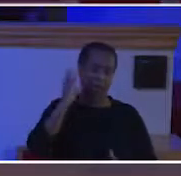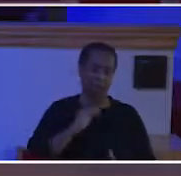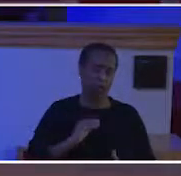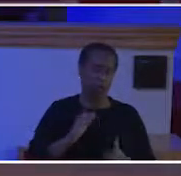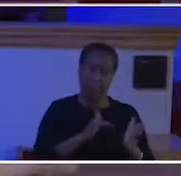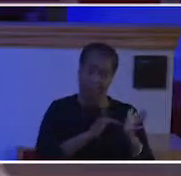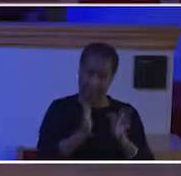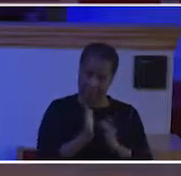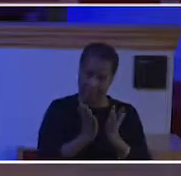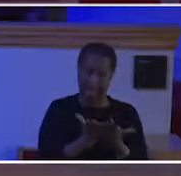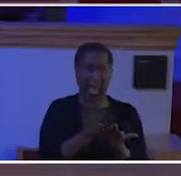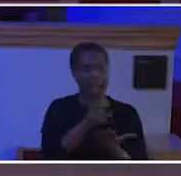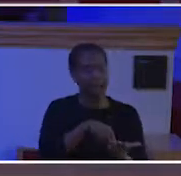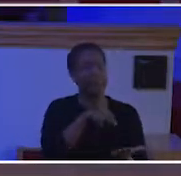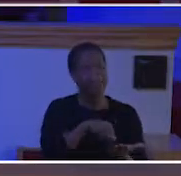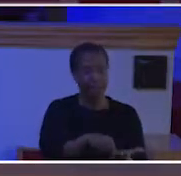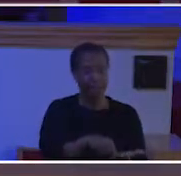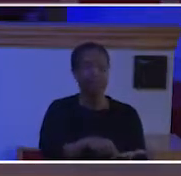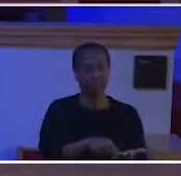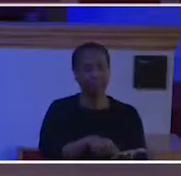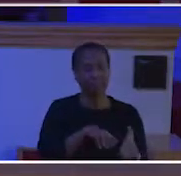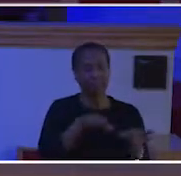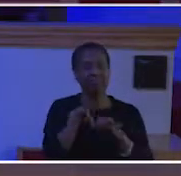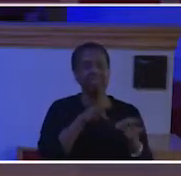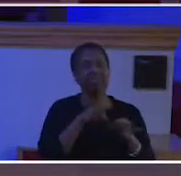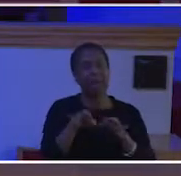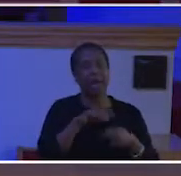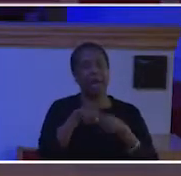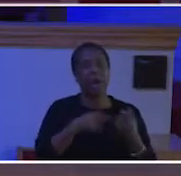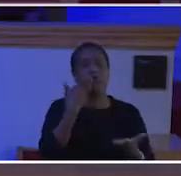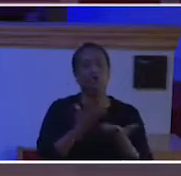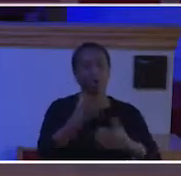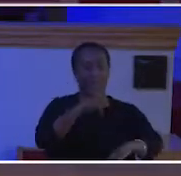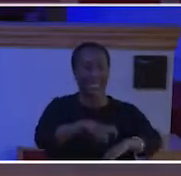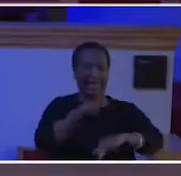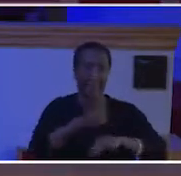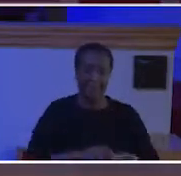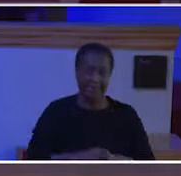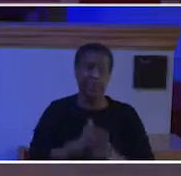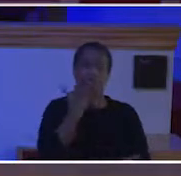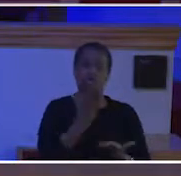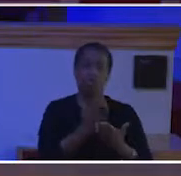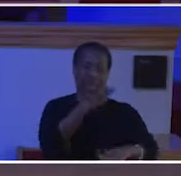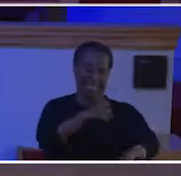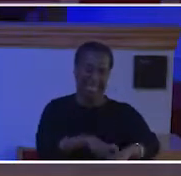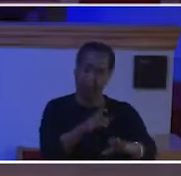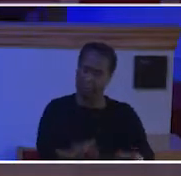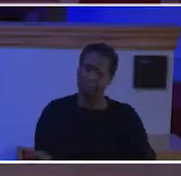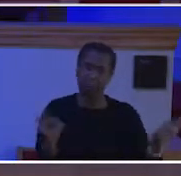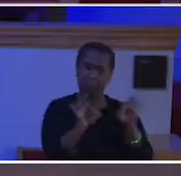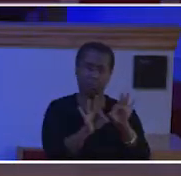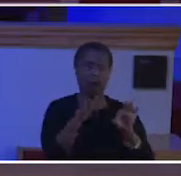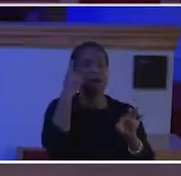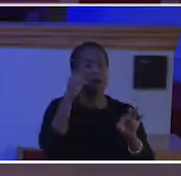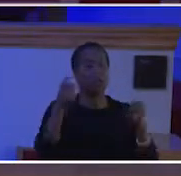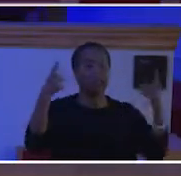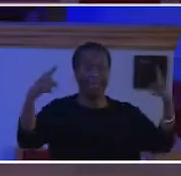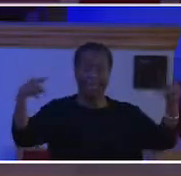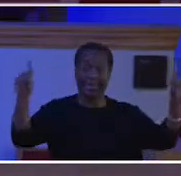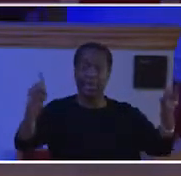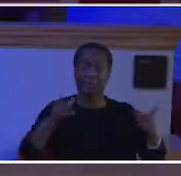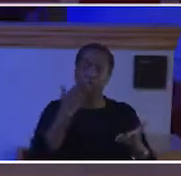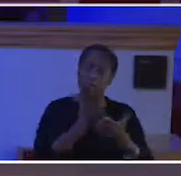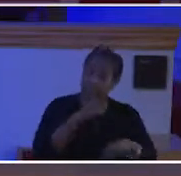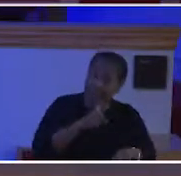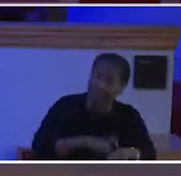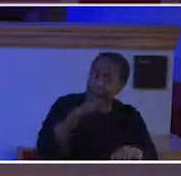bear out the importance of good timing. Timing is critical for success.